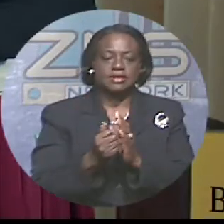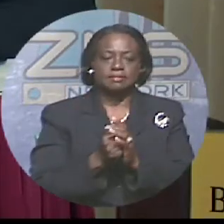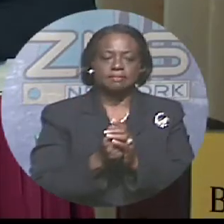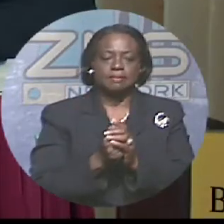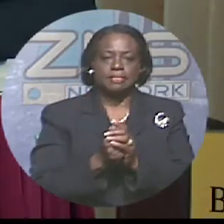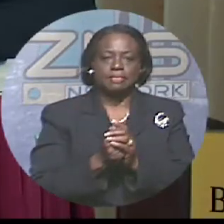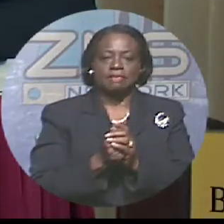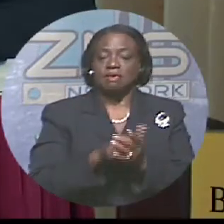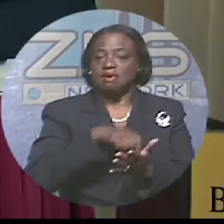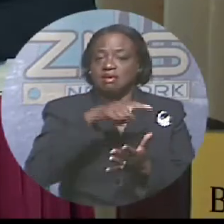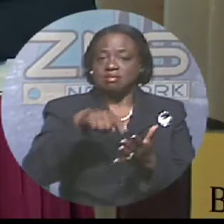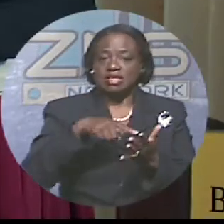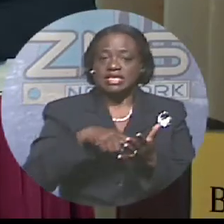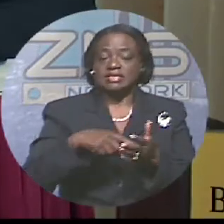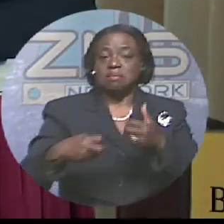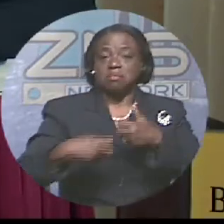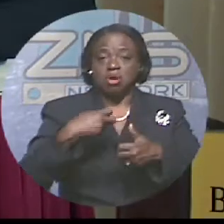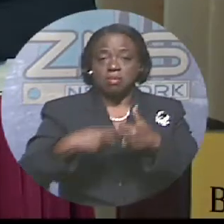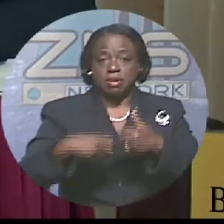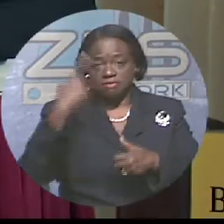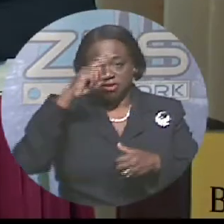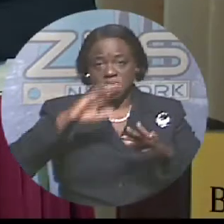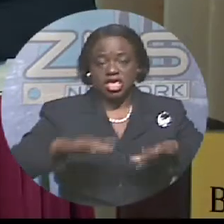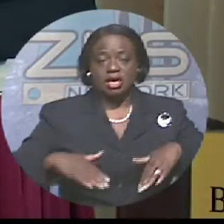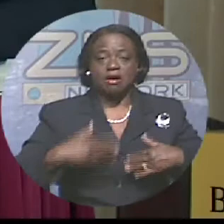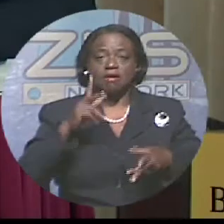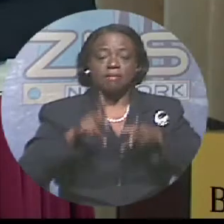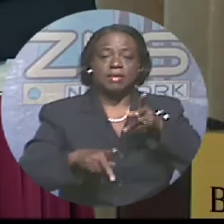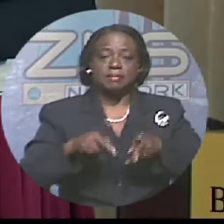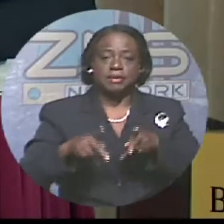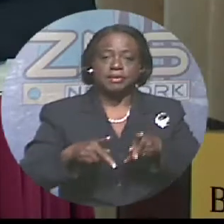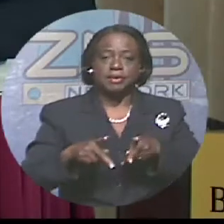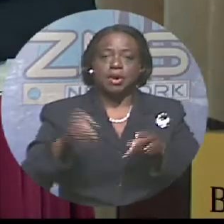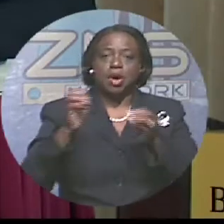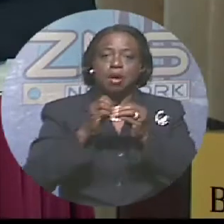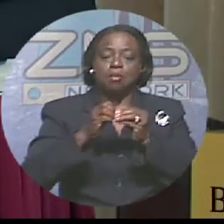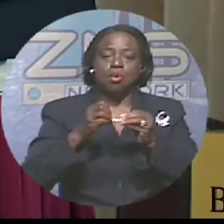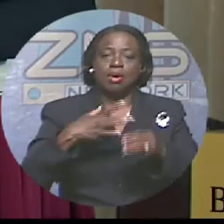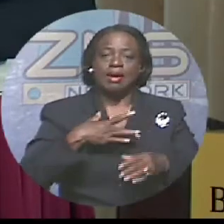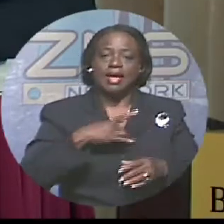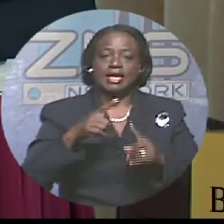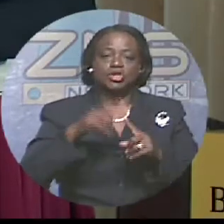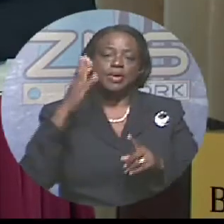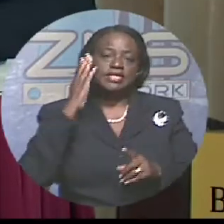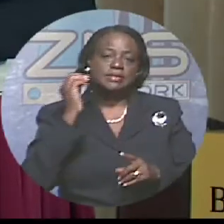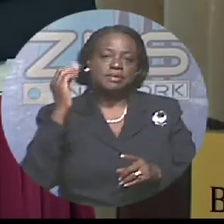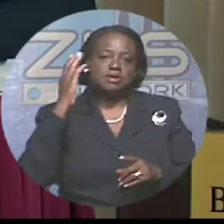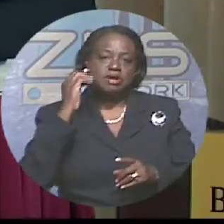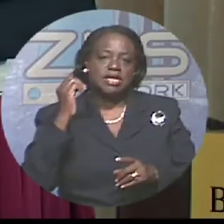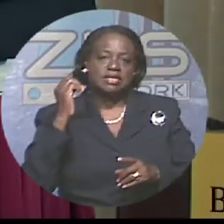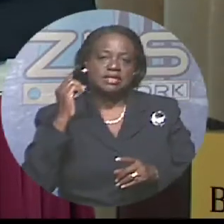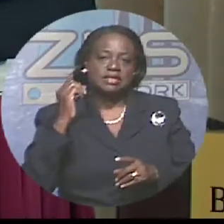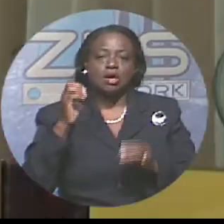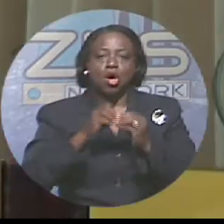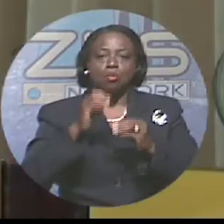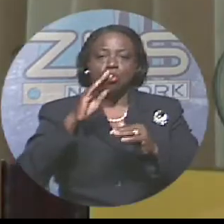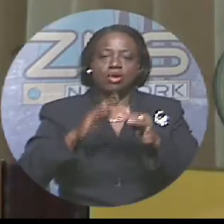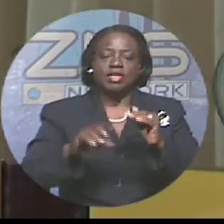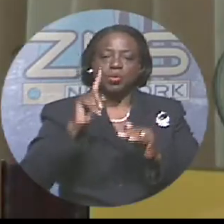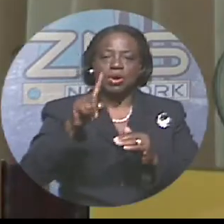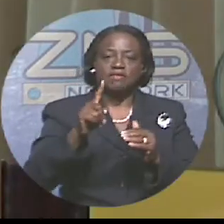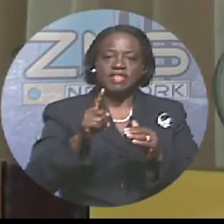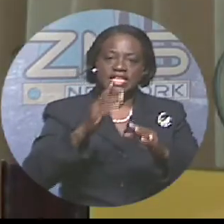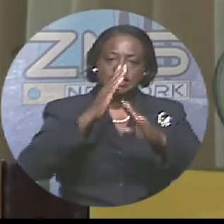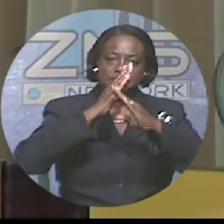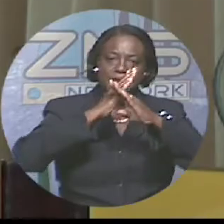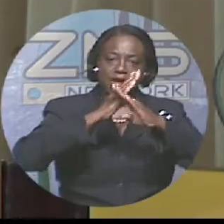This poses a particular difficulty for young people who are more likely to experience a combination of these barriers. Minister